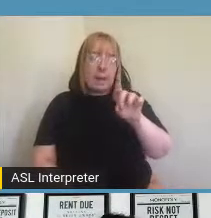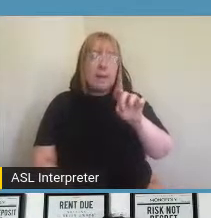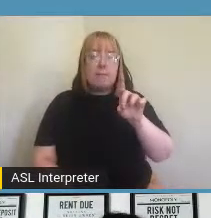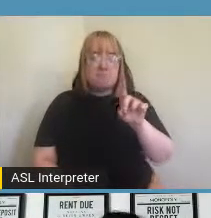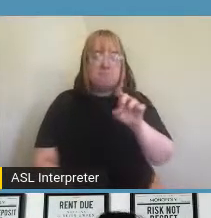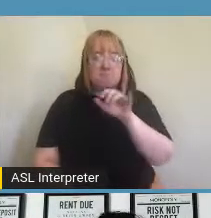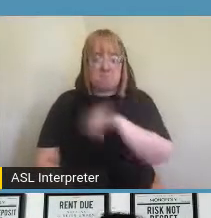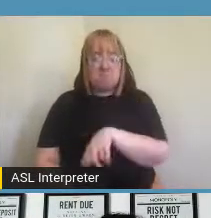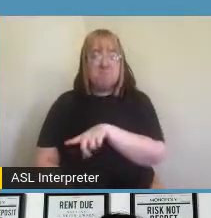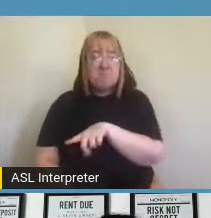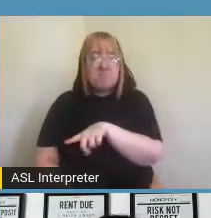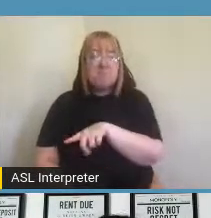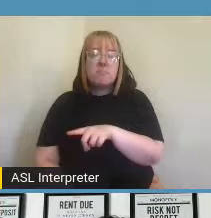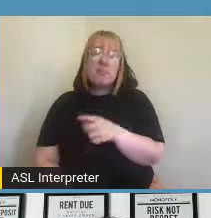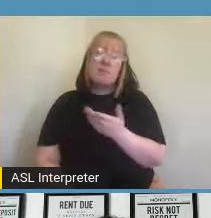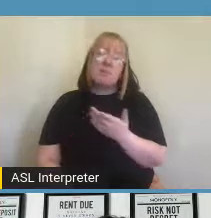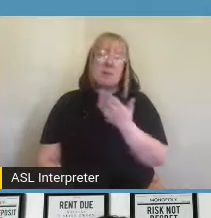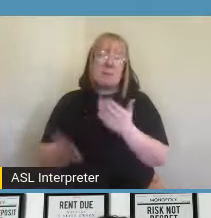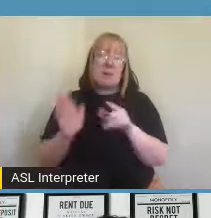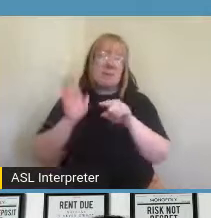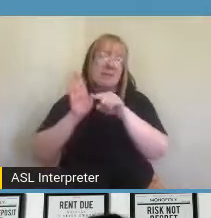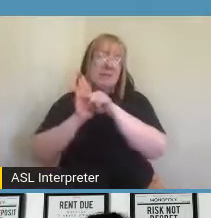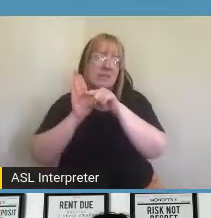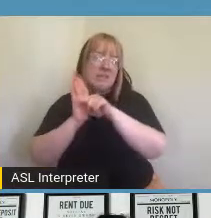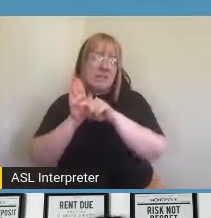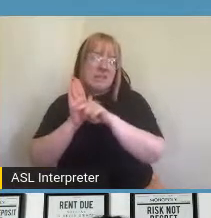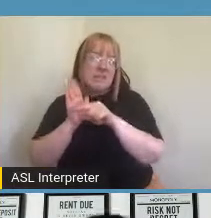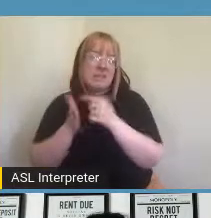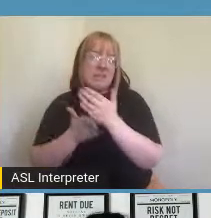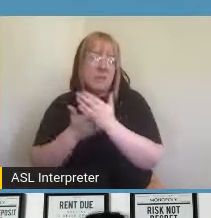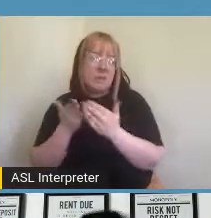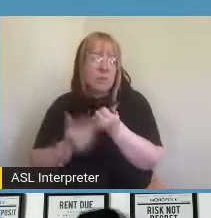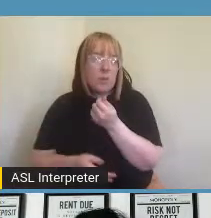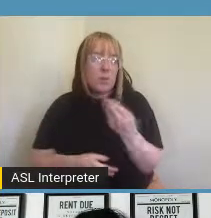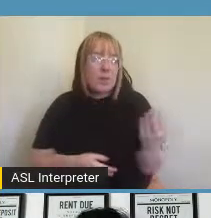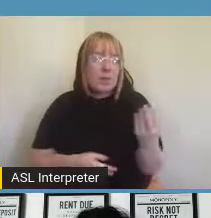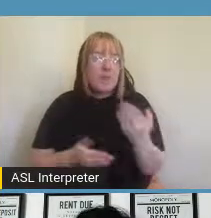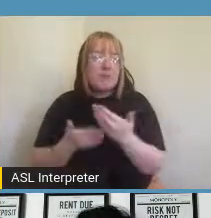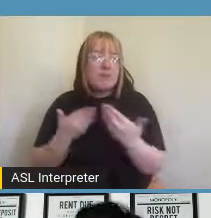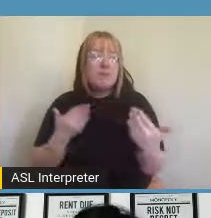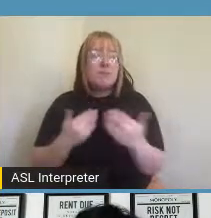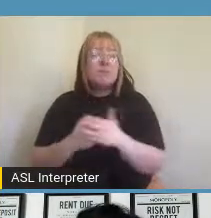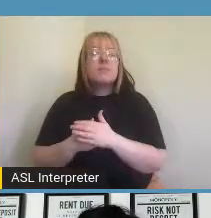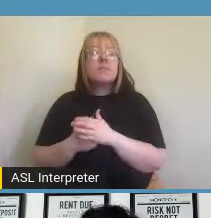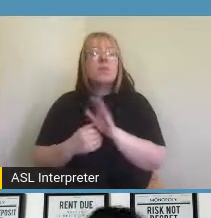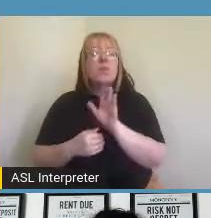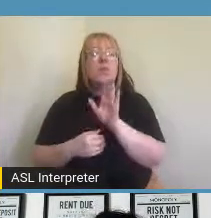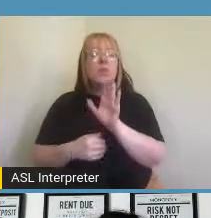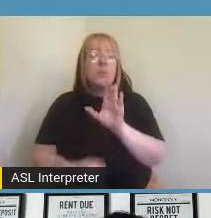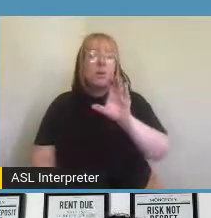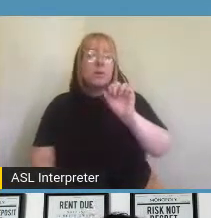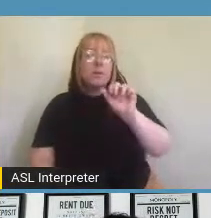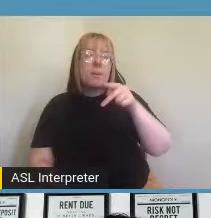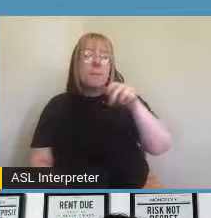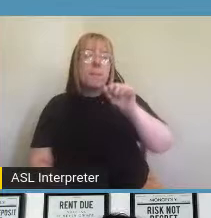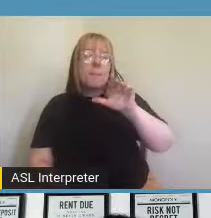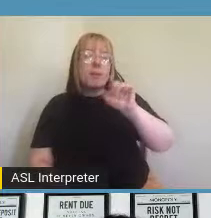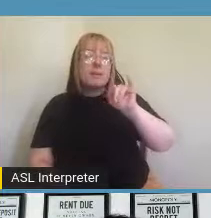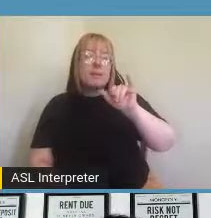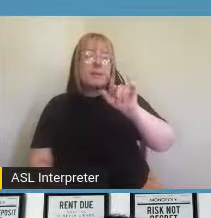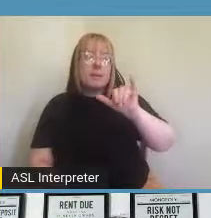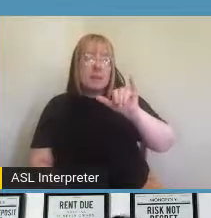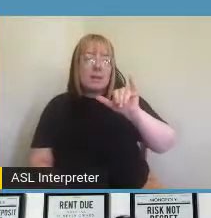might be at a disadvantage pending generally is a lot around your team capacity and capabilities, because even with something like